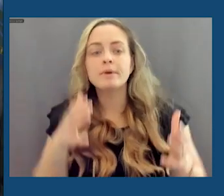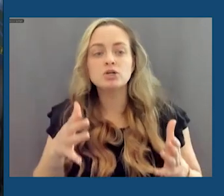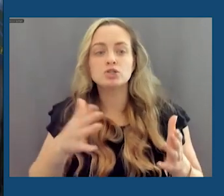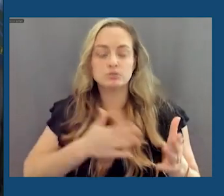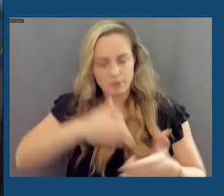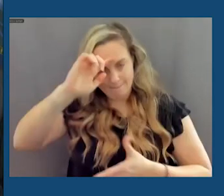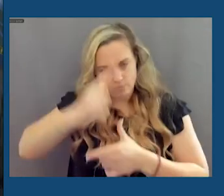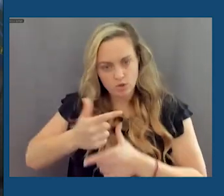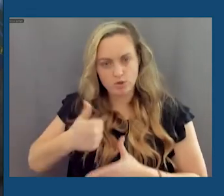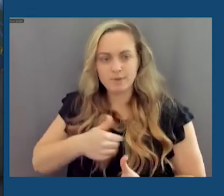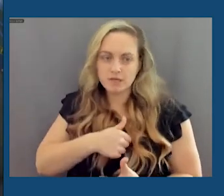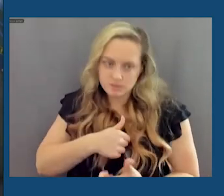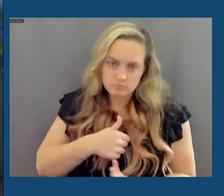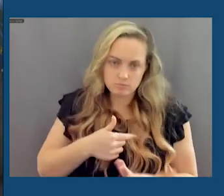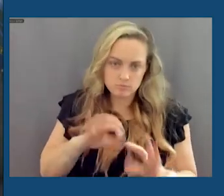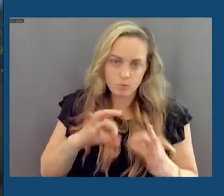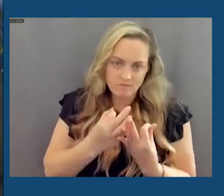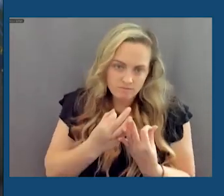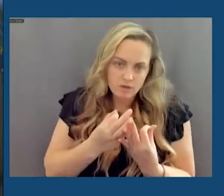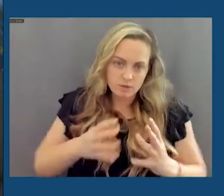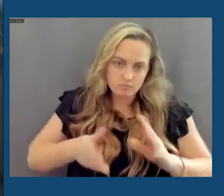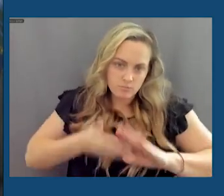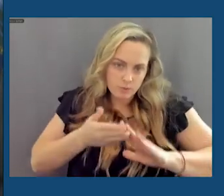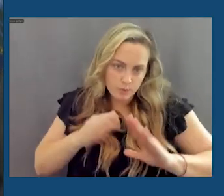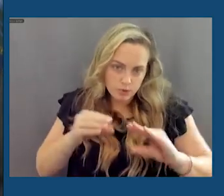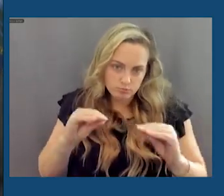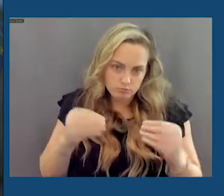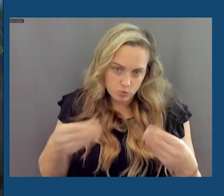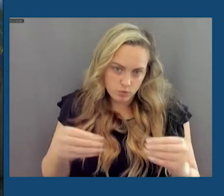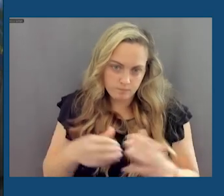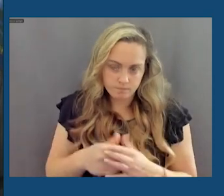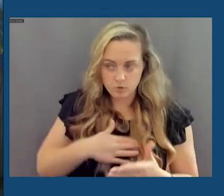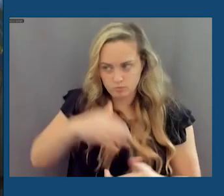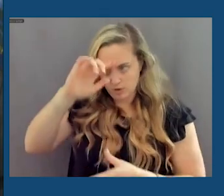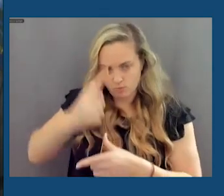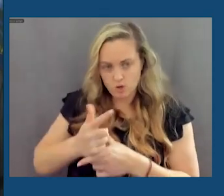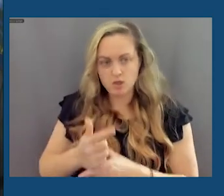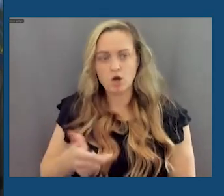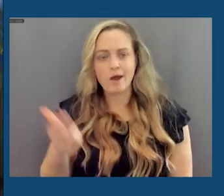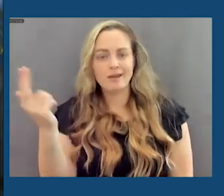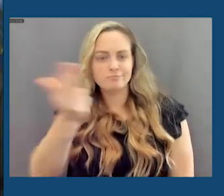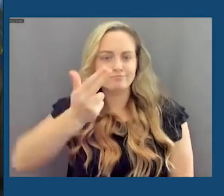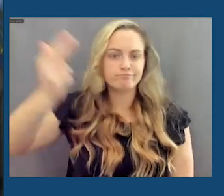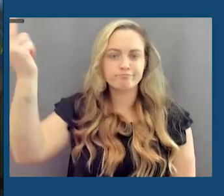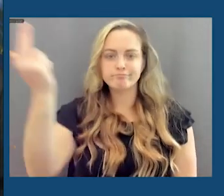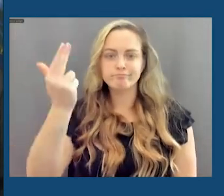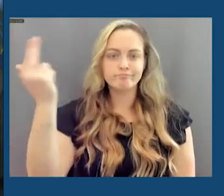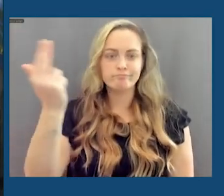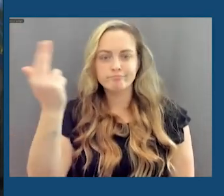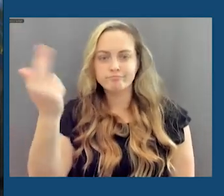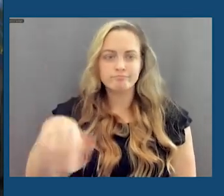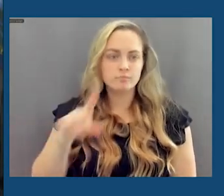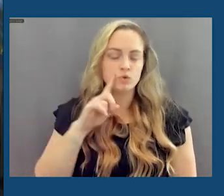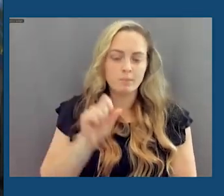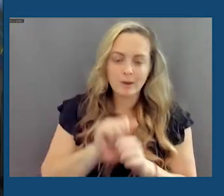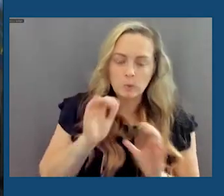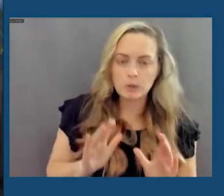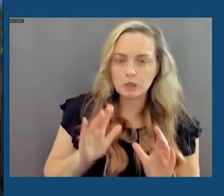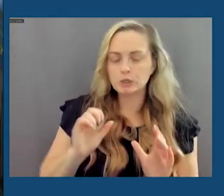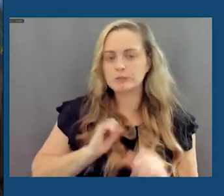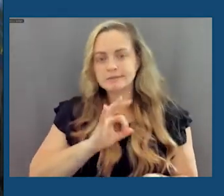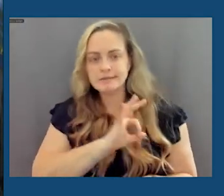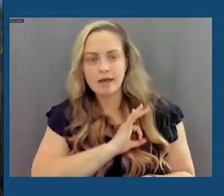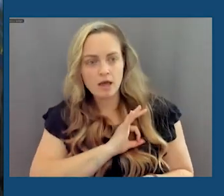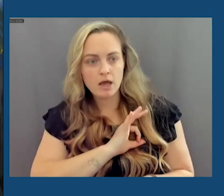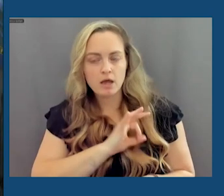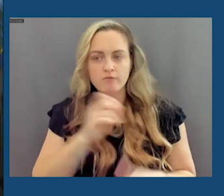because we're a family-operated store. And he started waving the gun To my employees, to the staff, to my